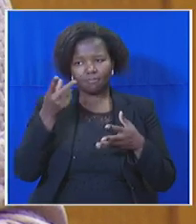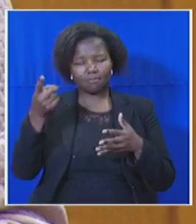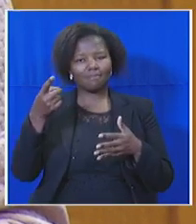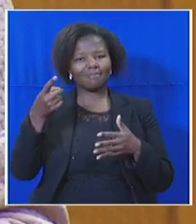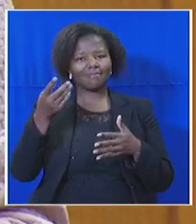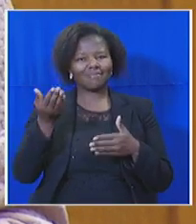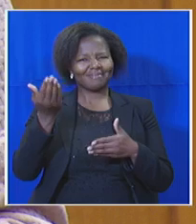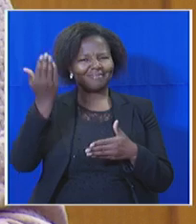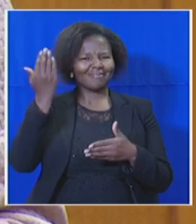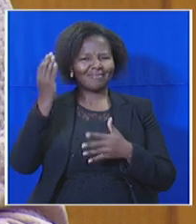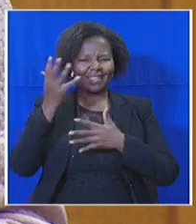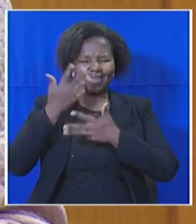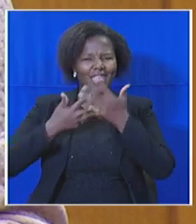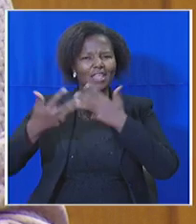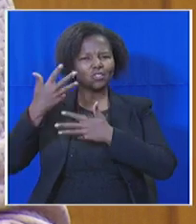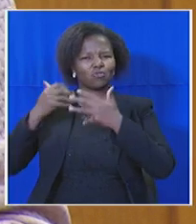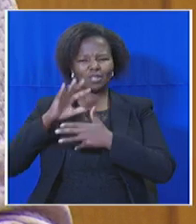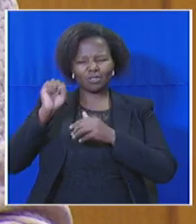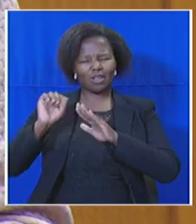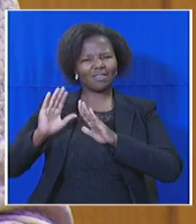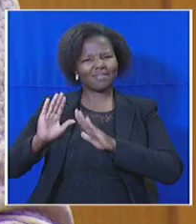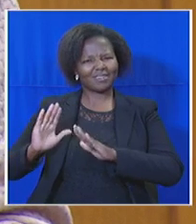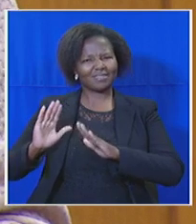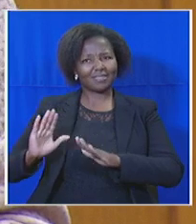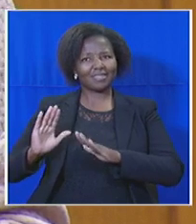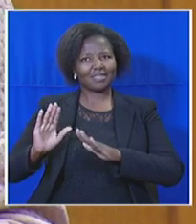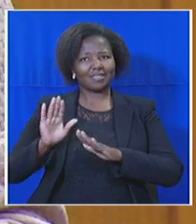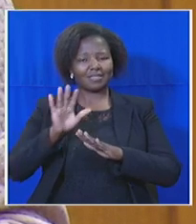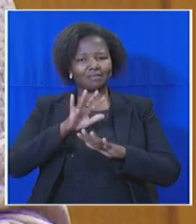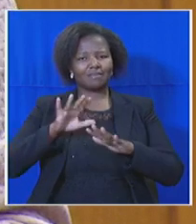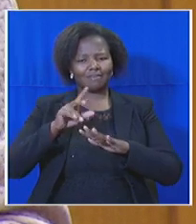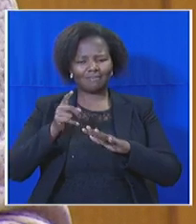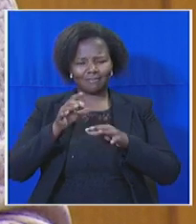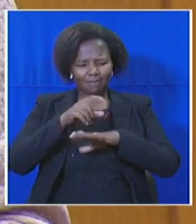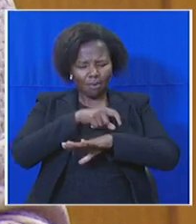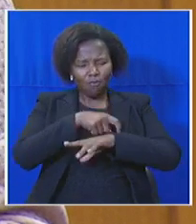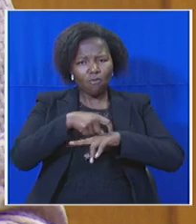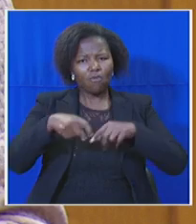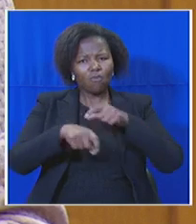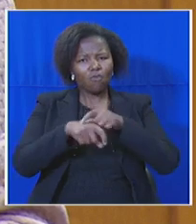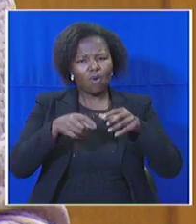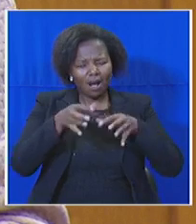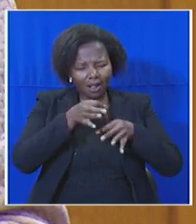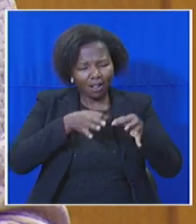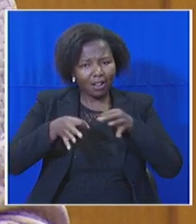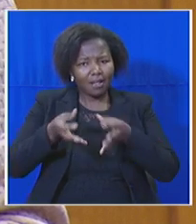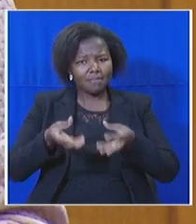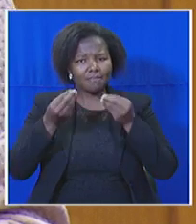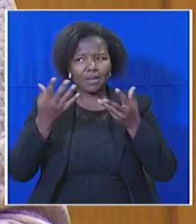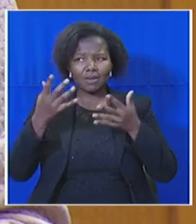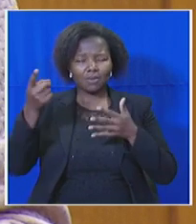Johannesburg. Further notes that the collection of Homo naledi fossils was found deep inside a chamber of the Rising Star